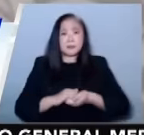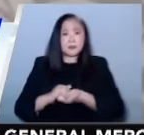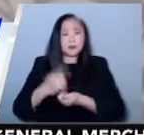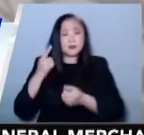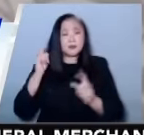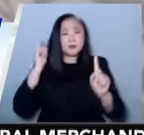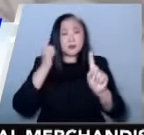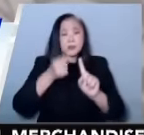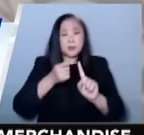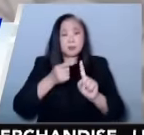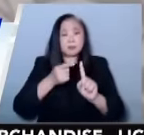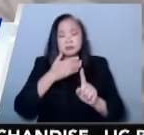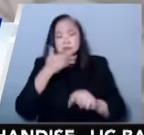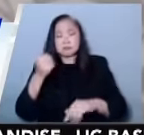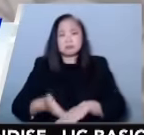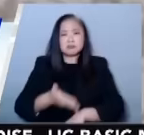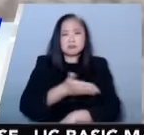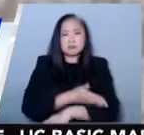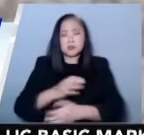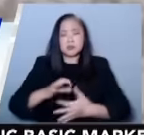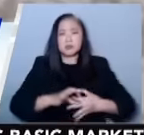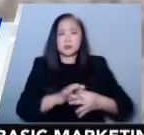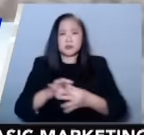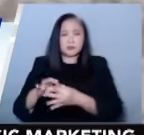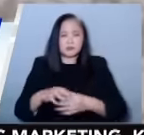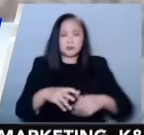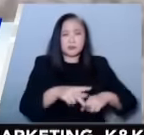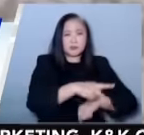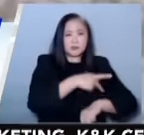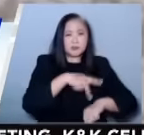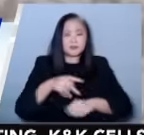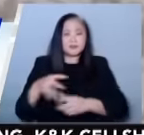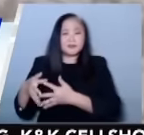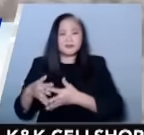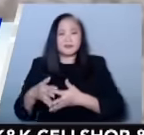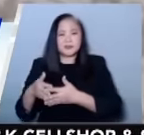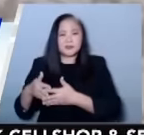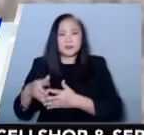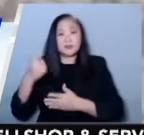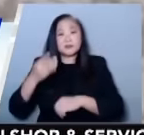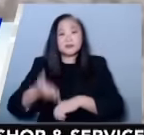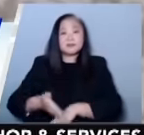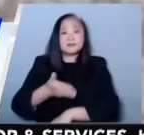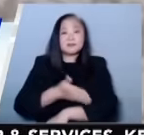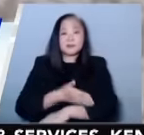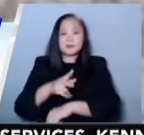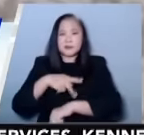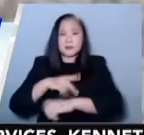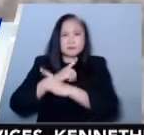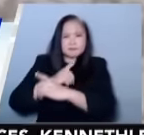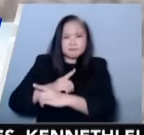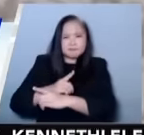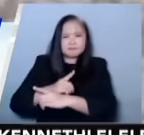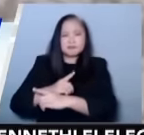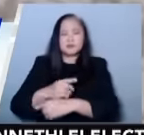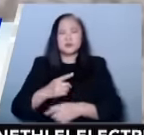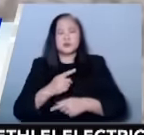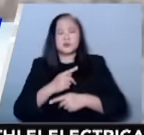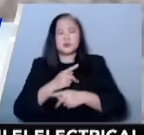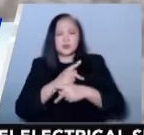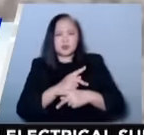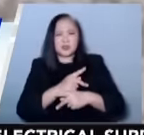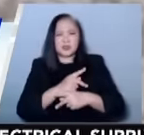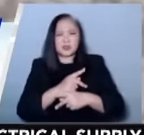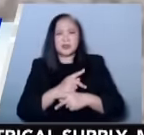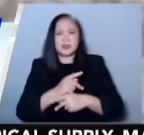cooperation between the Philippines and the United States to enhance Philippine defense and security interests as well as operations